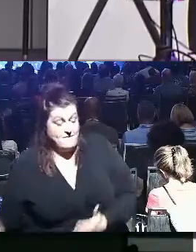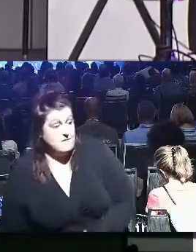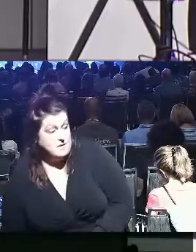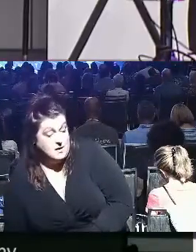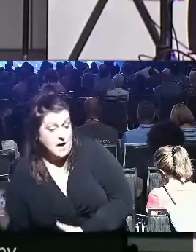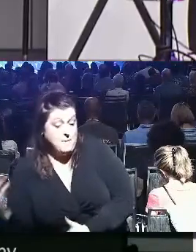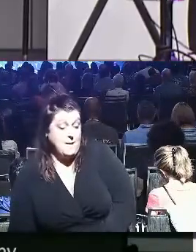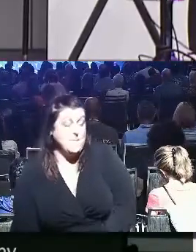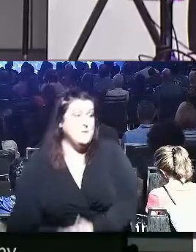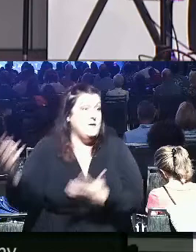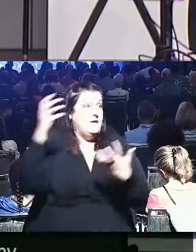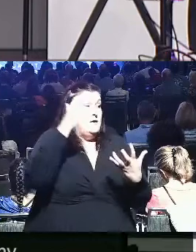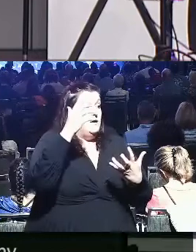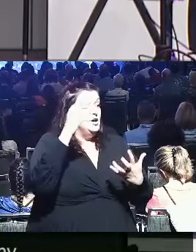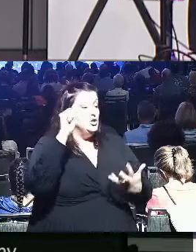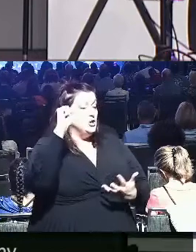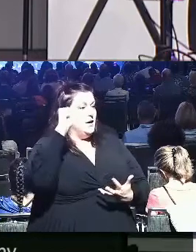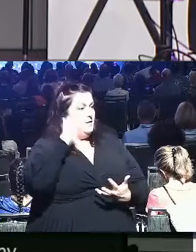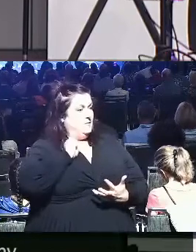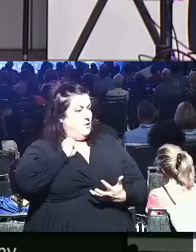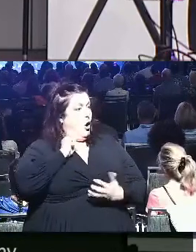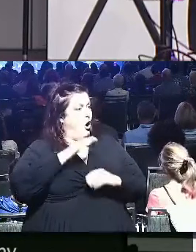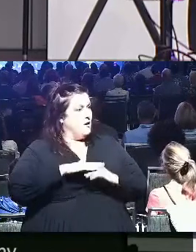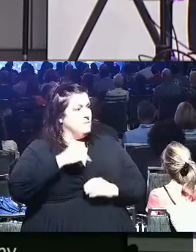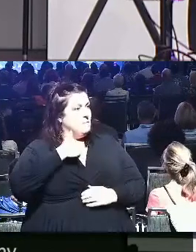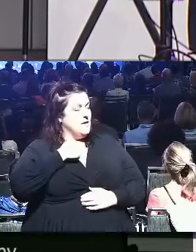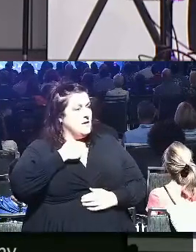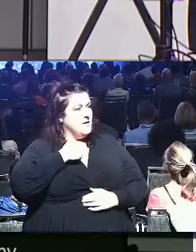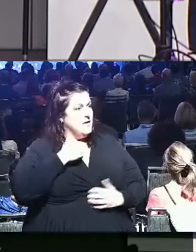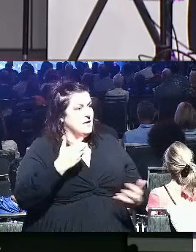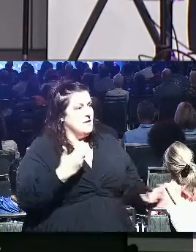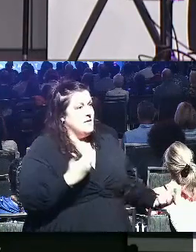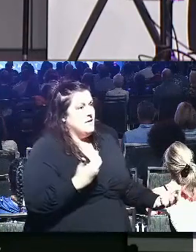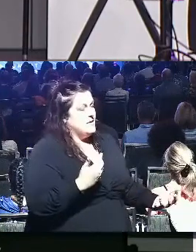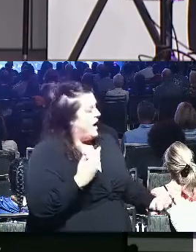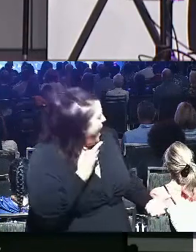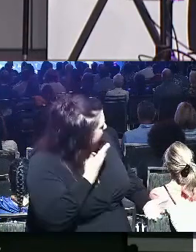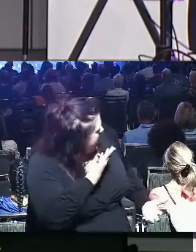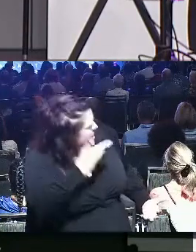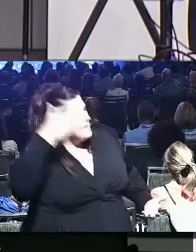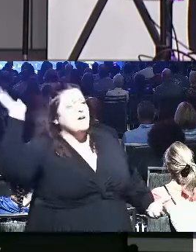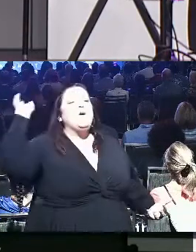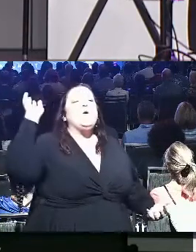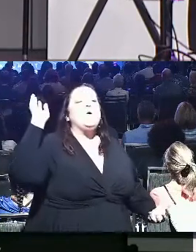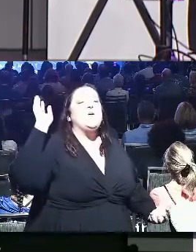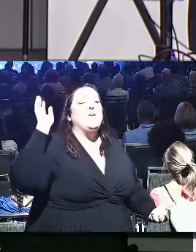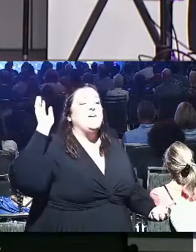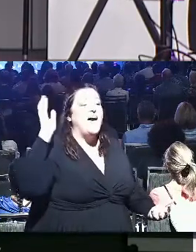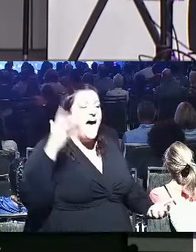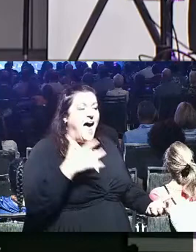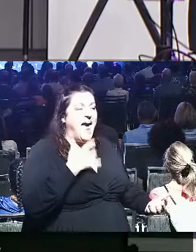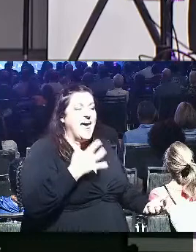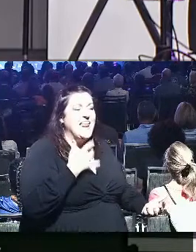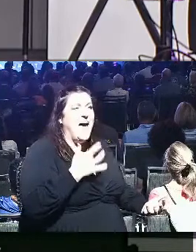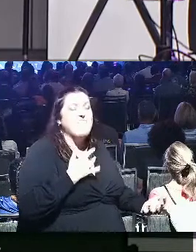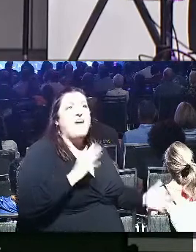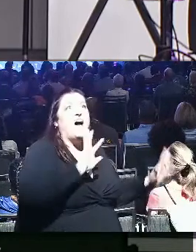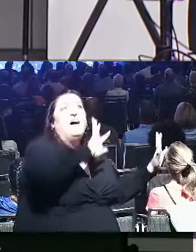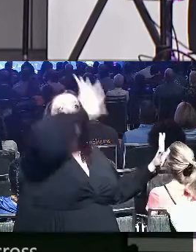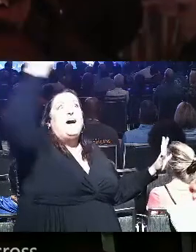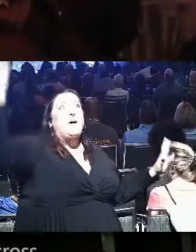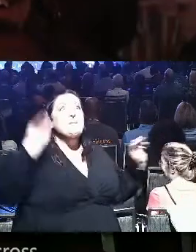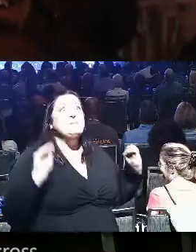23-year-old bride. She rested her head on my shoulder. I flipped back my wet hair, and lightning streaked across the sky.